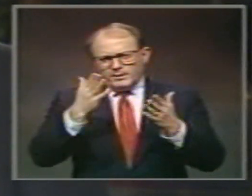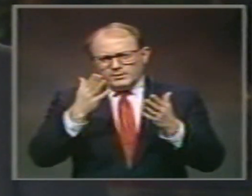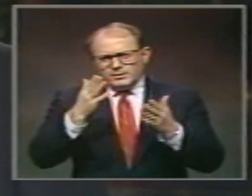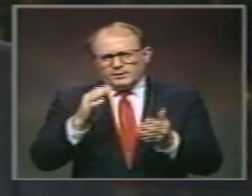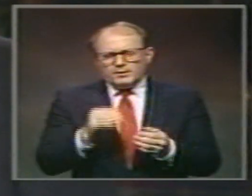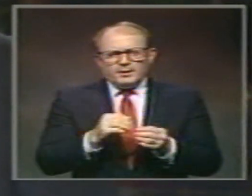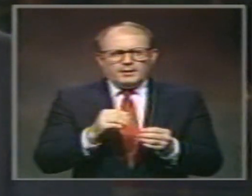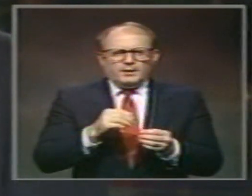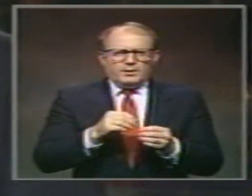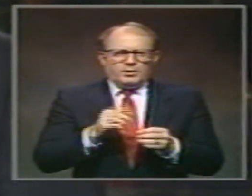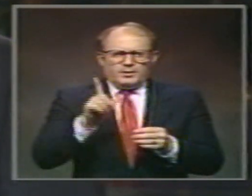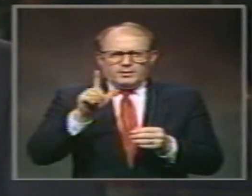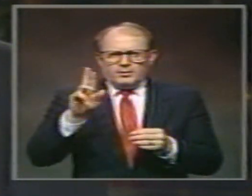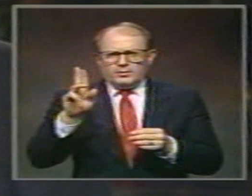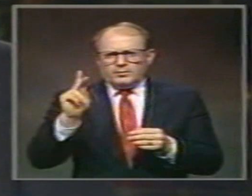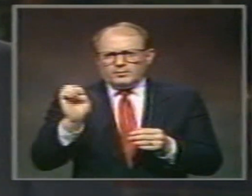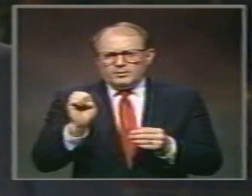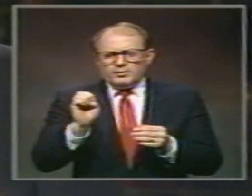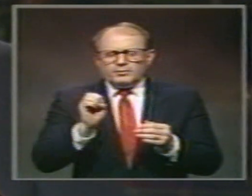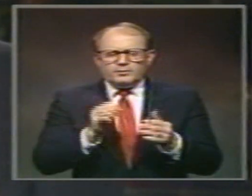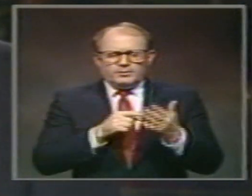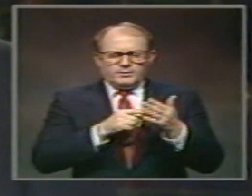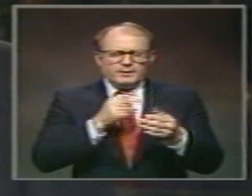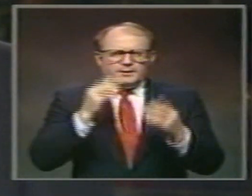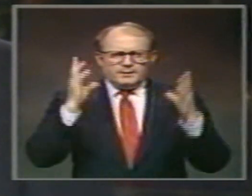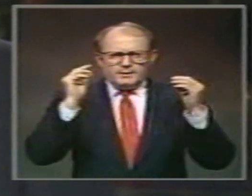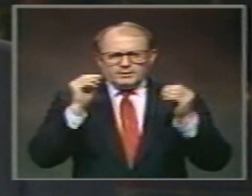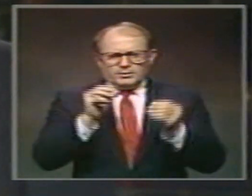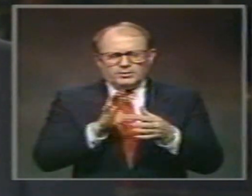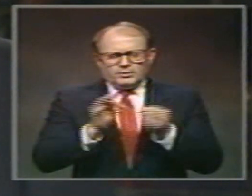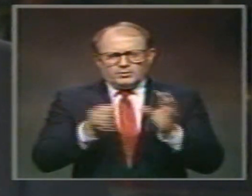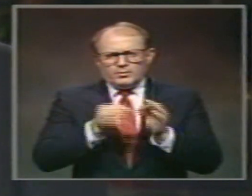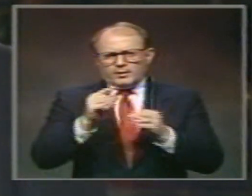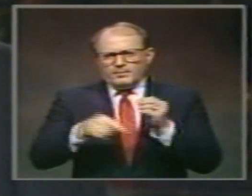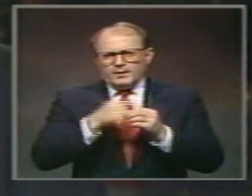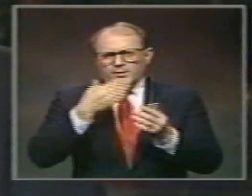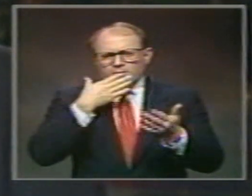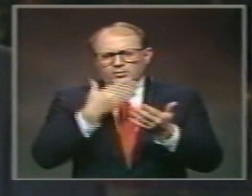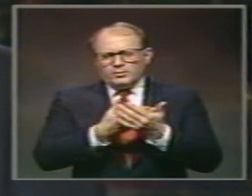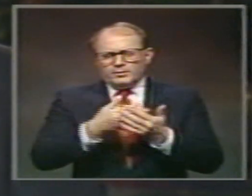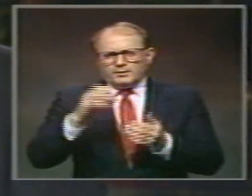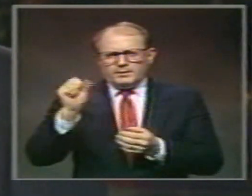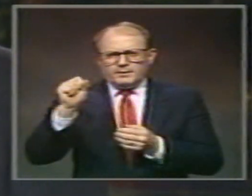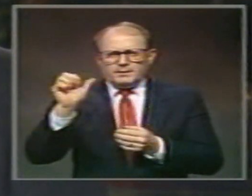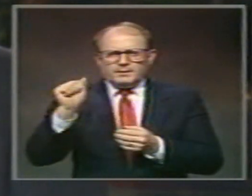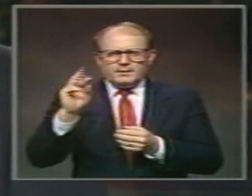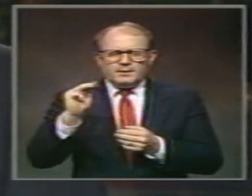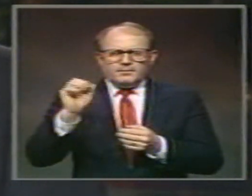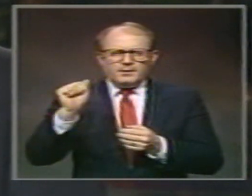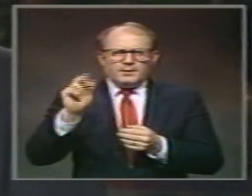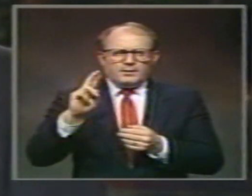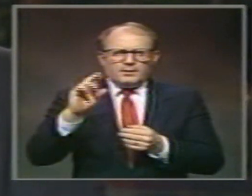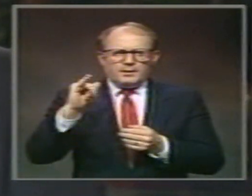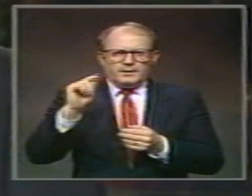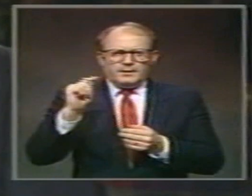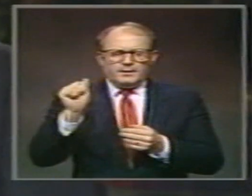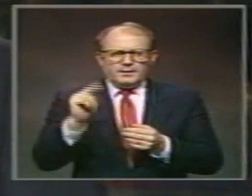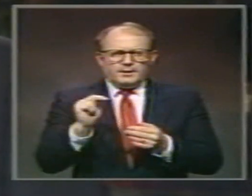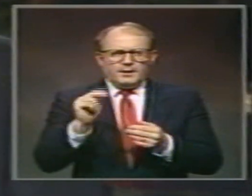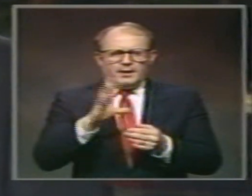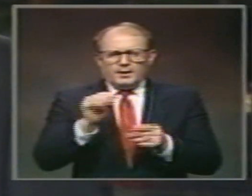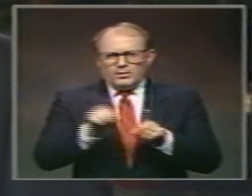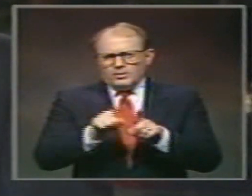Only Luke relates the story of the Good Samaritan, for example, and only Luke records the great message that we're studying